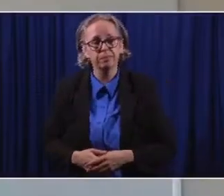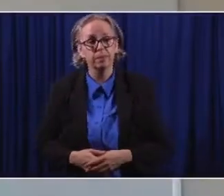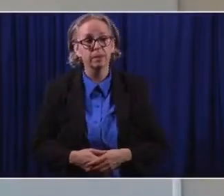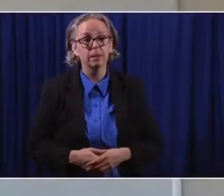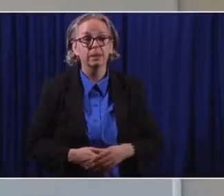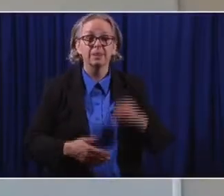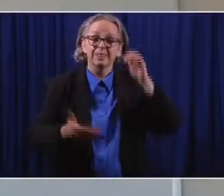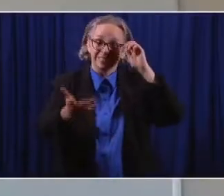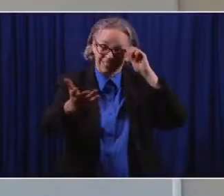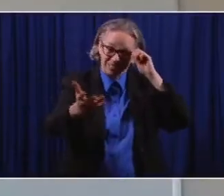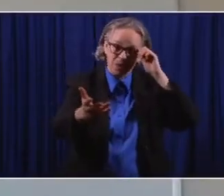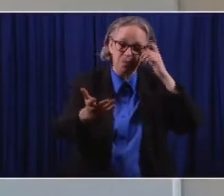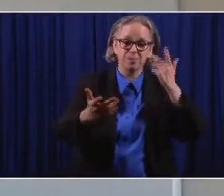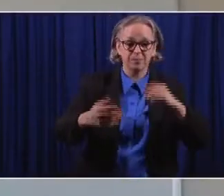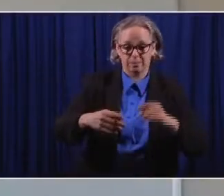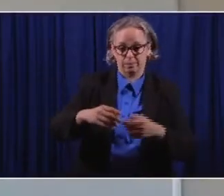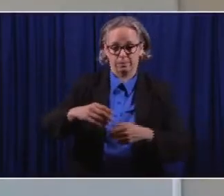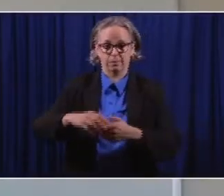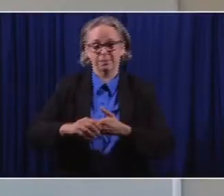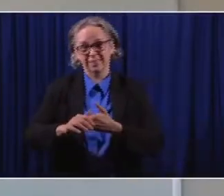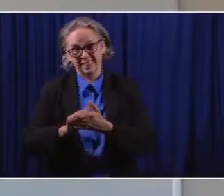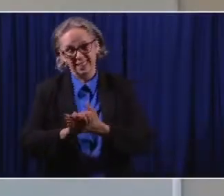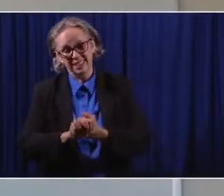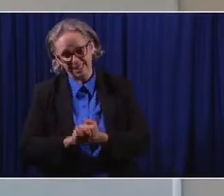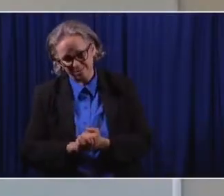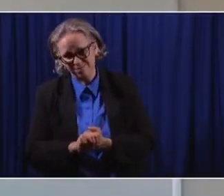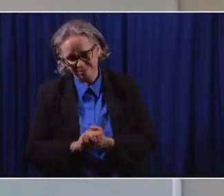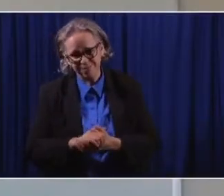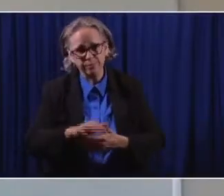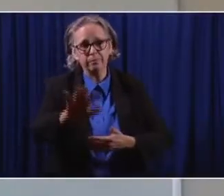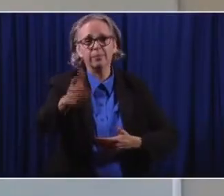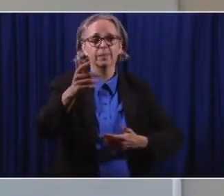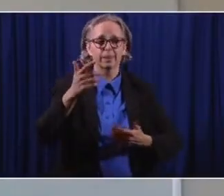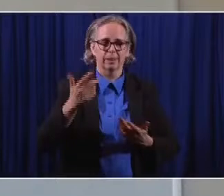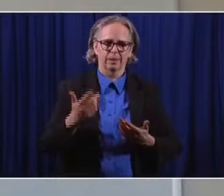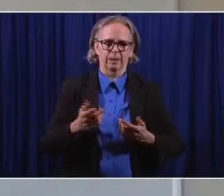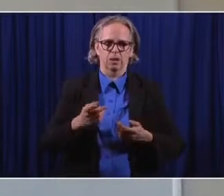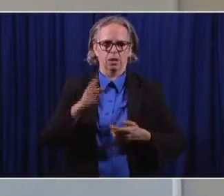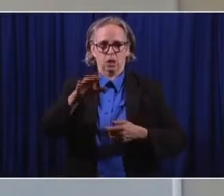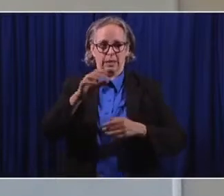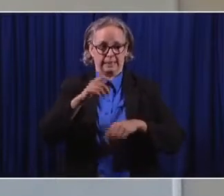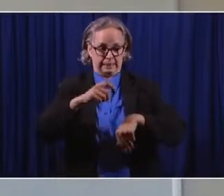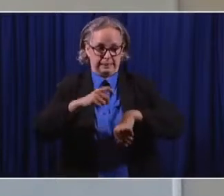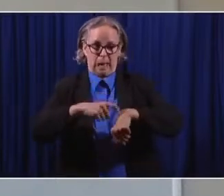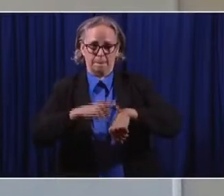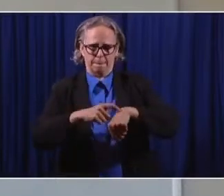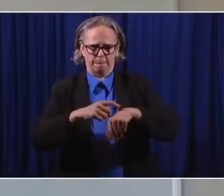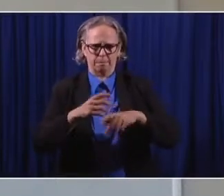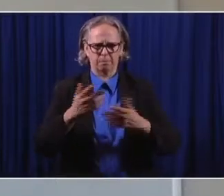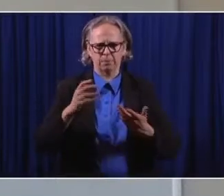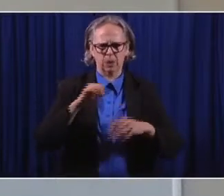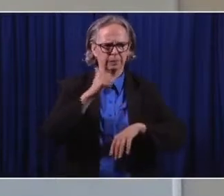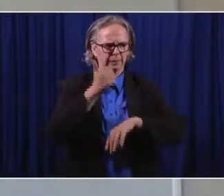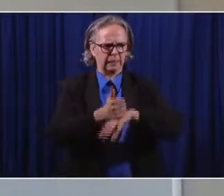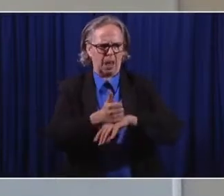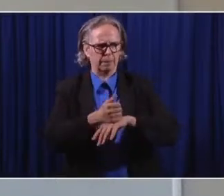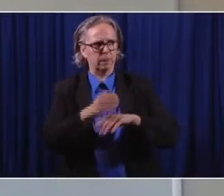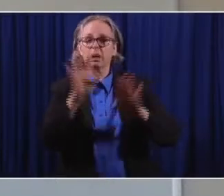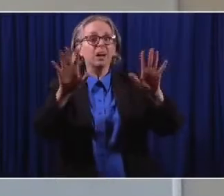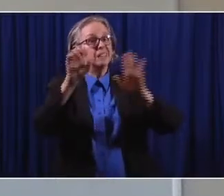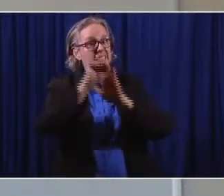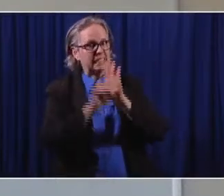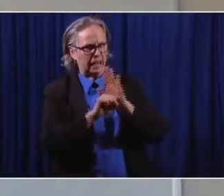So we use that contact definition that was from the state. So that factor of time. Now, if someone's with someone all